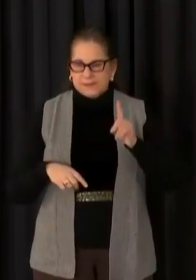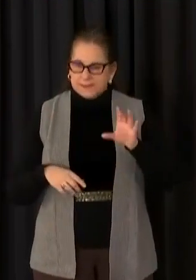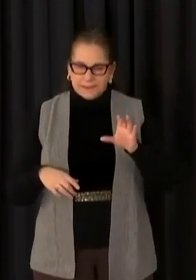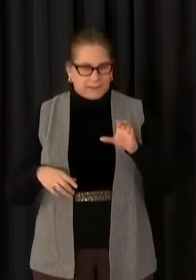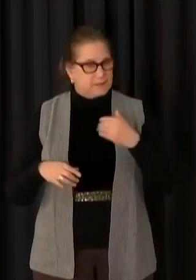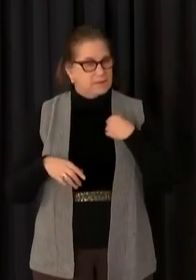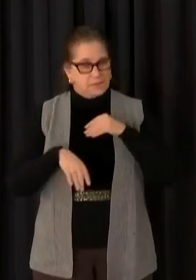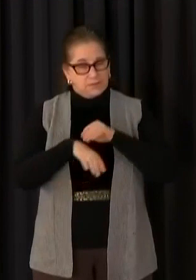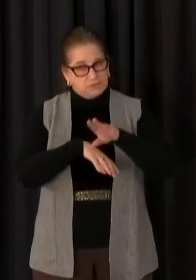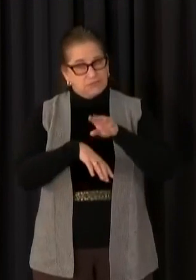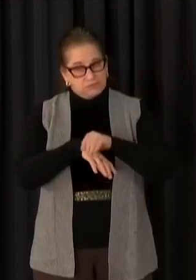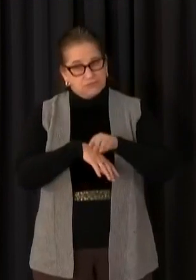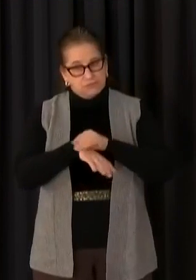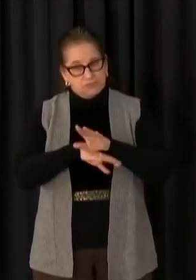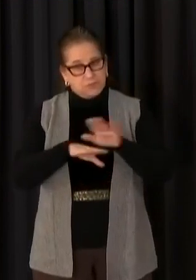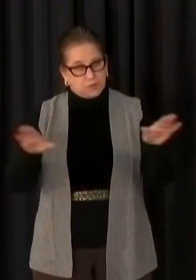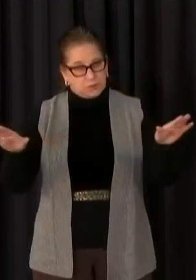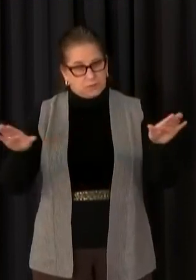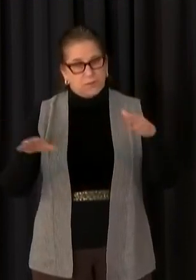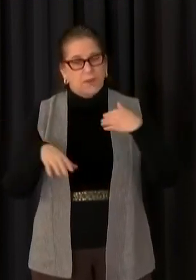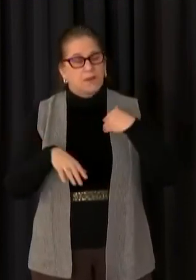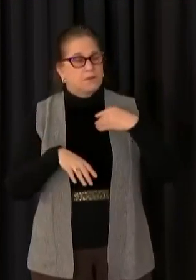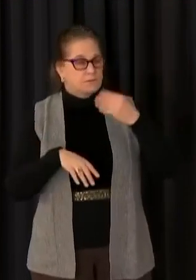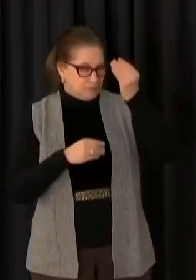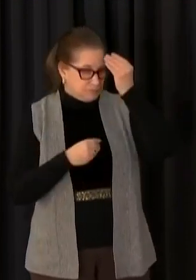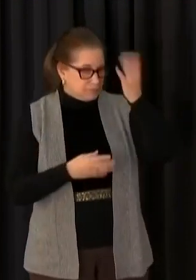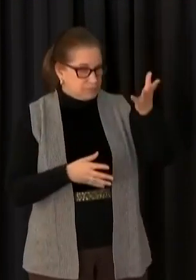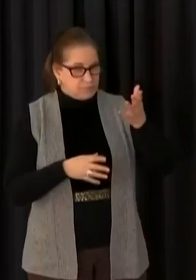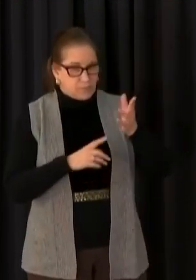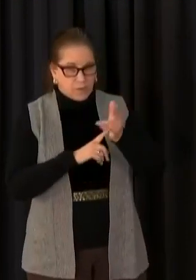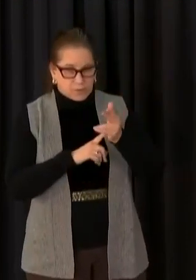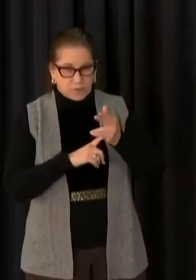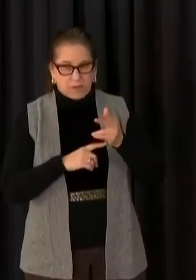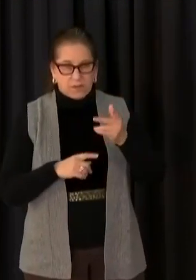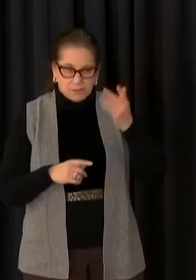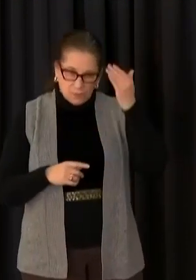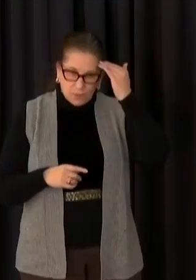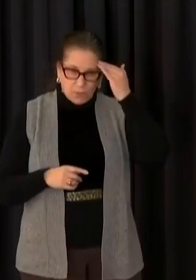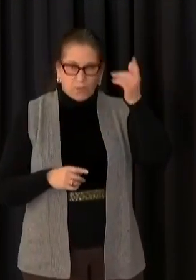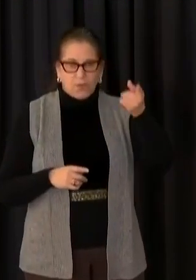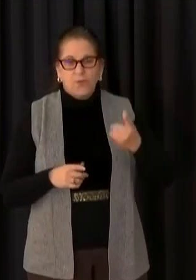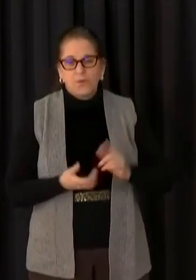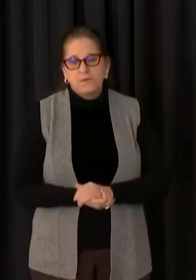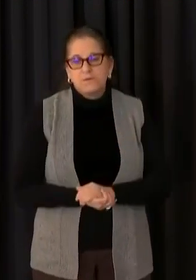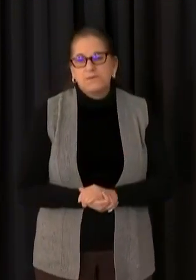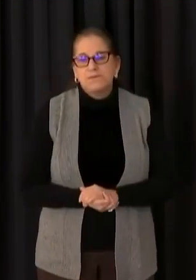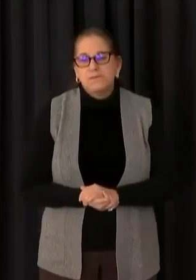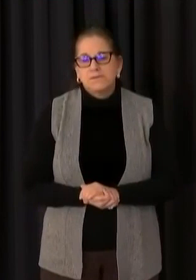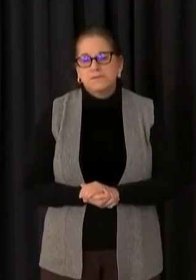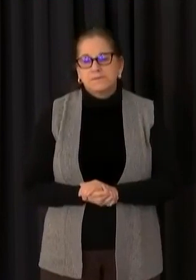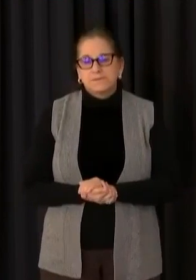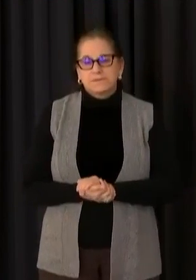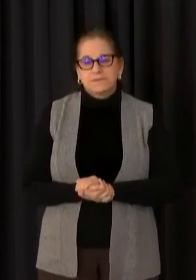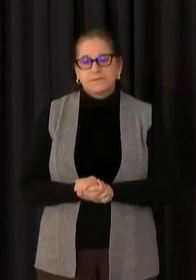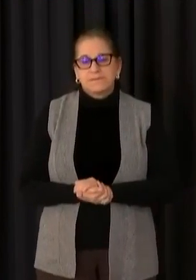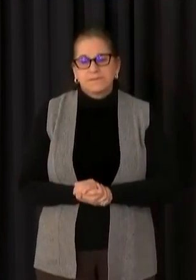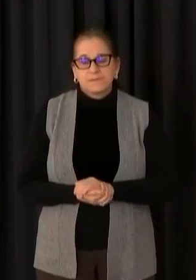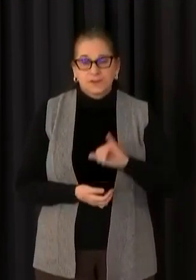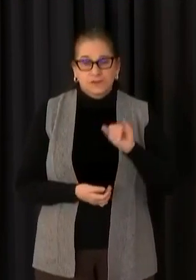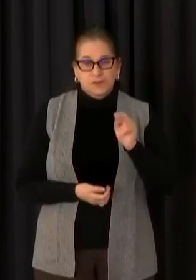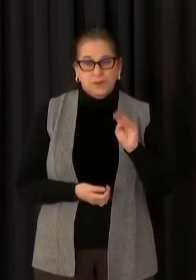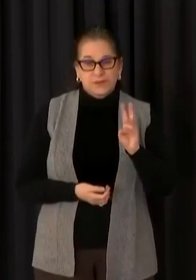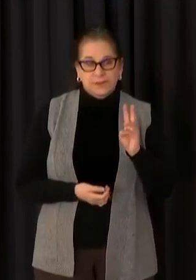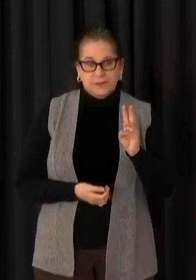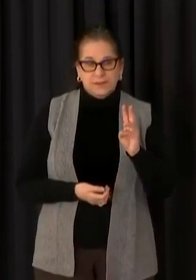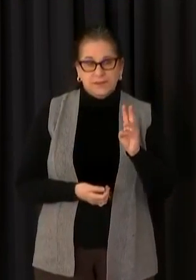advice to our hotel operators. I think, prior to the 6th, there were a couple of hotels